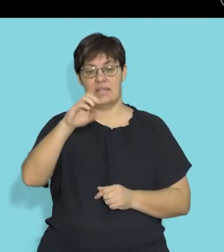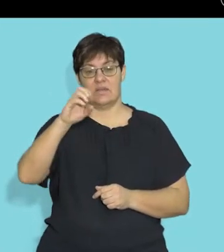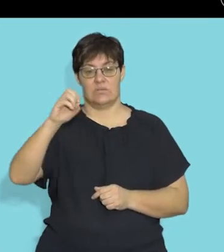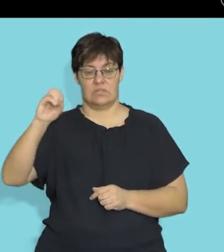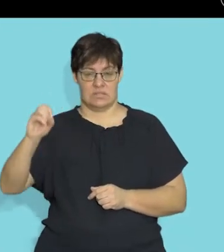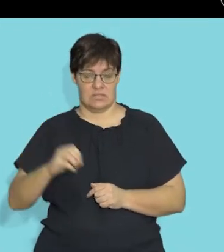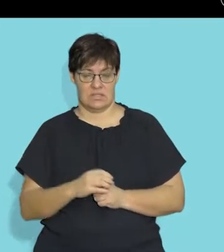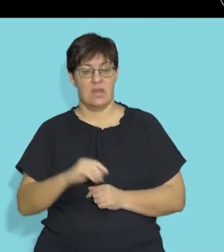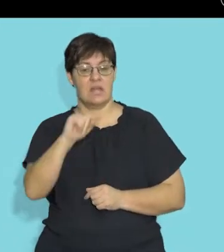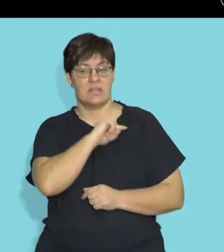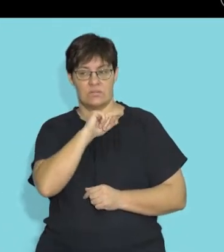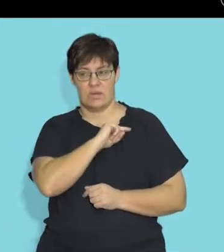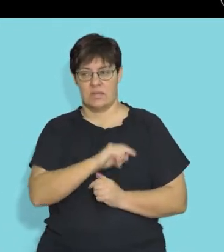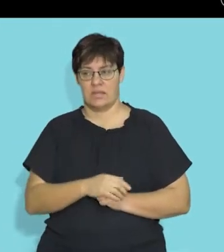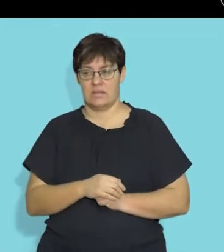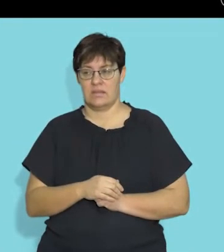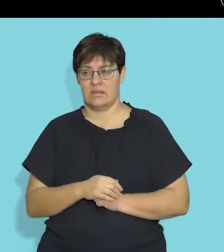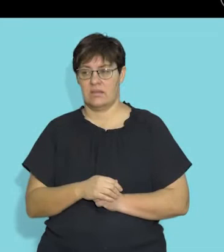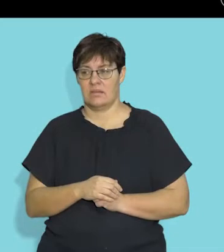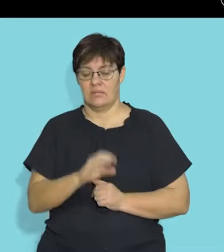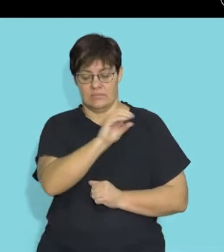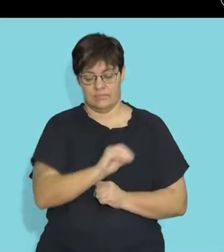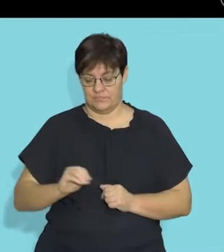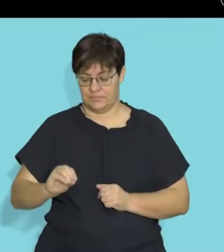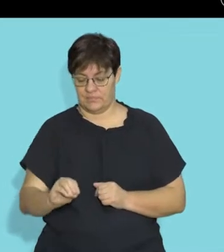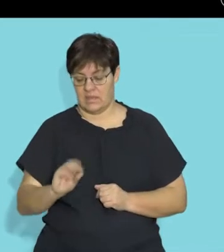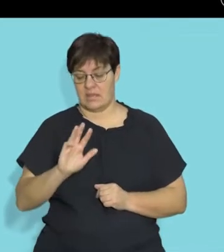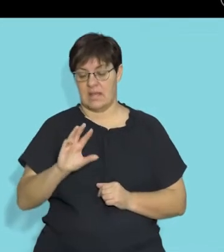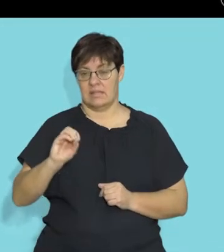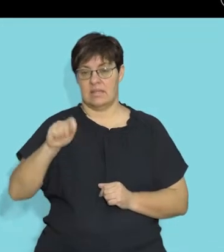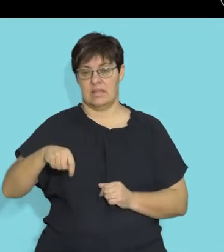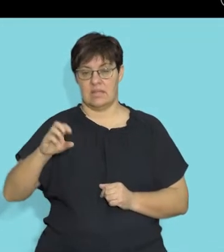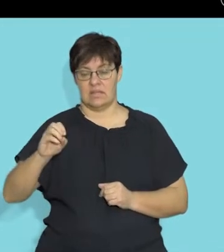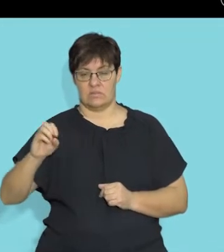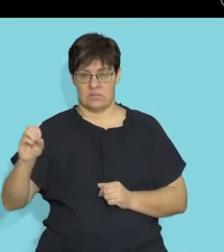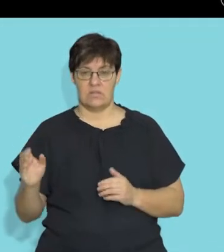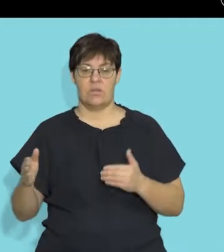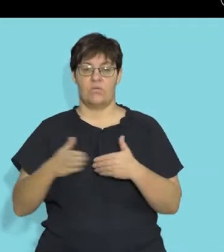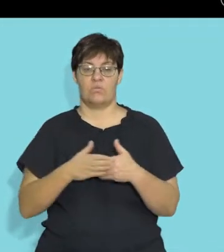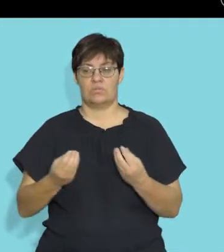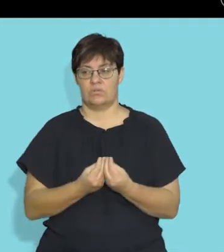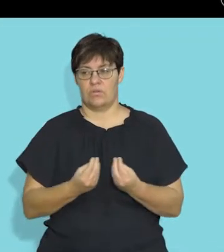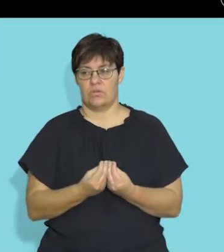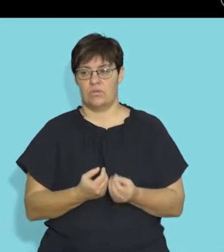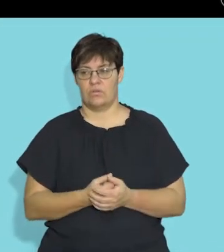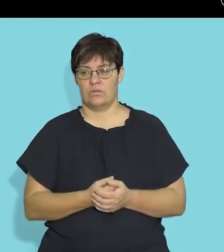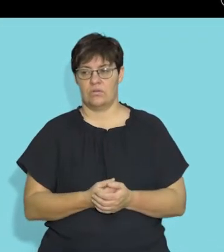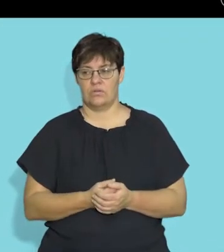90,000 Rand. Therefore, bring in your 90,000 Rand as your closing stock.